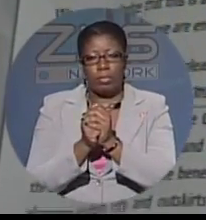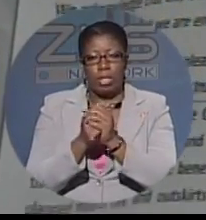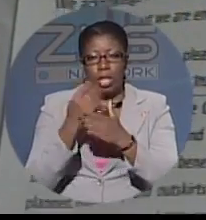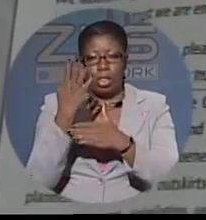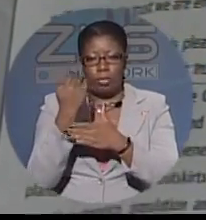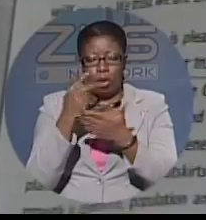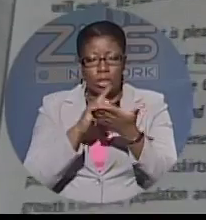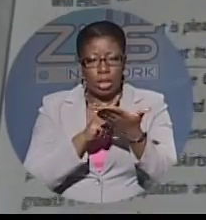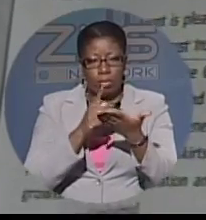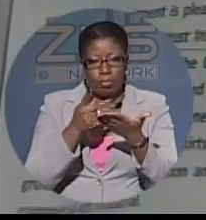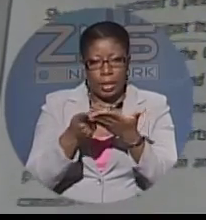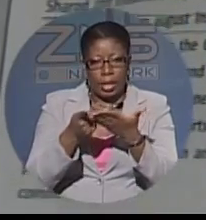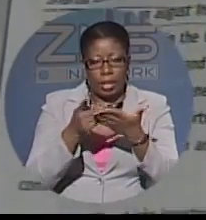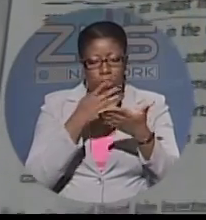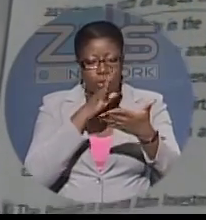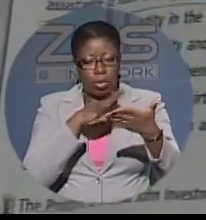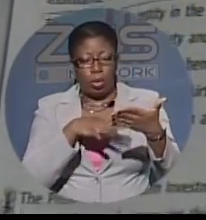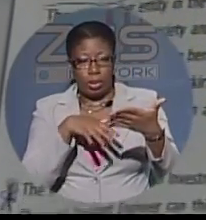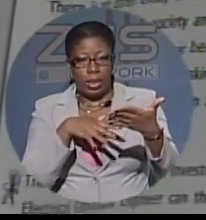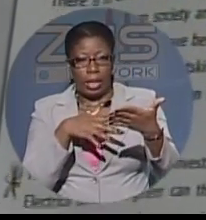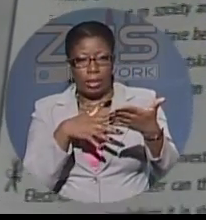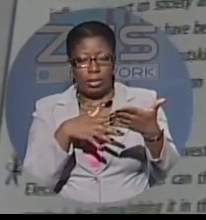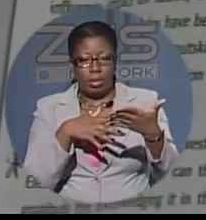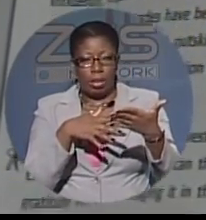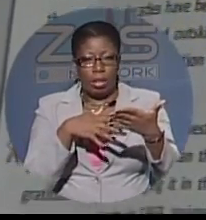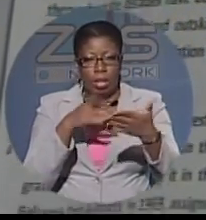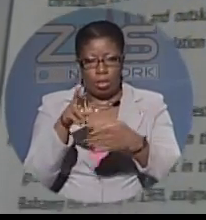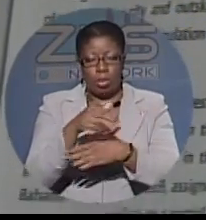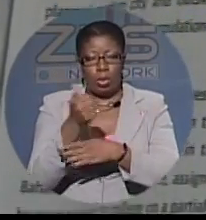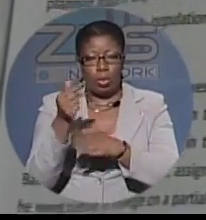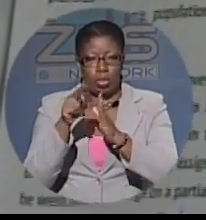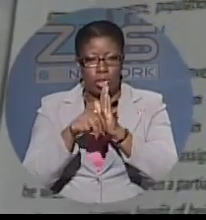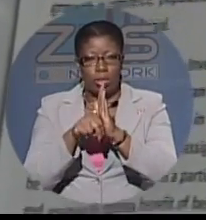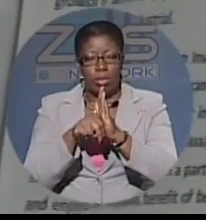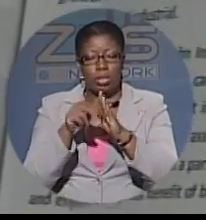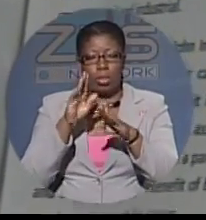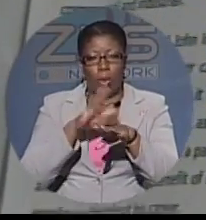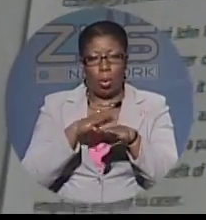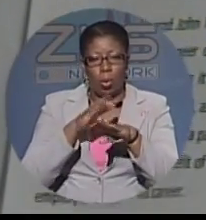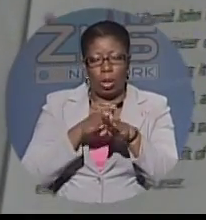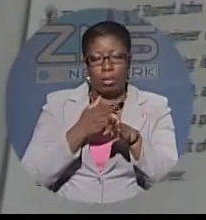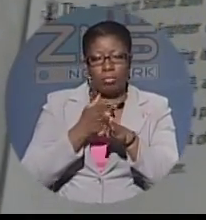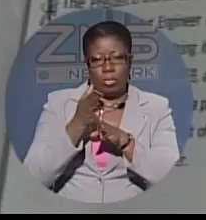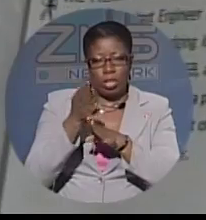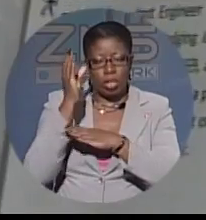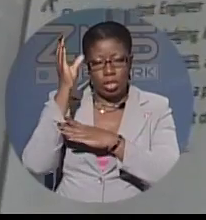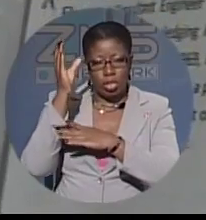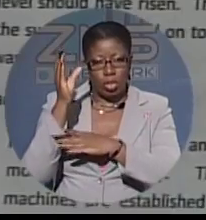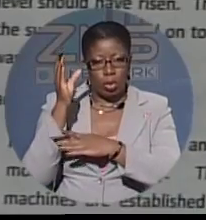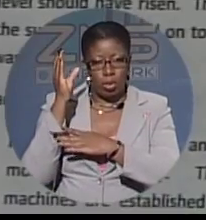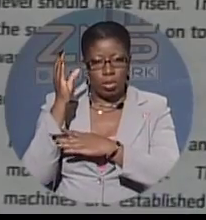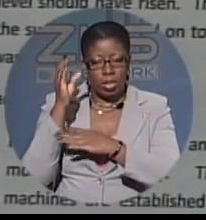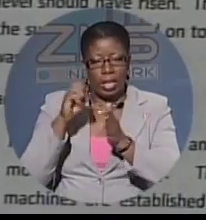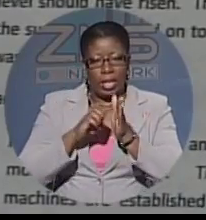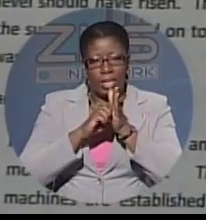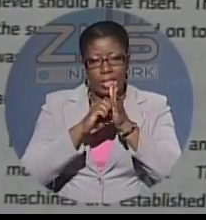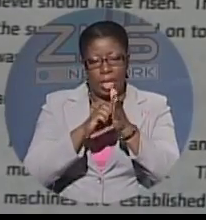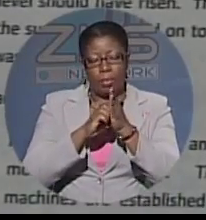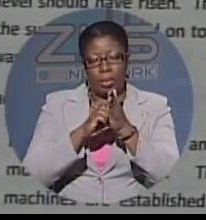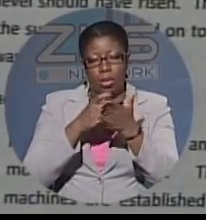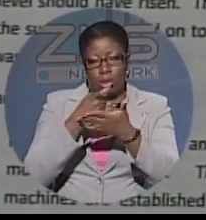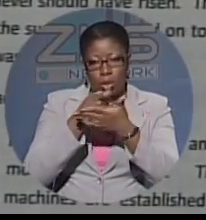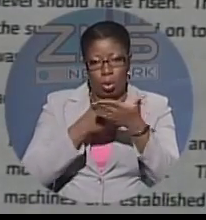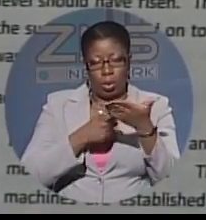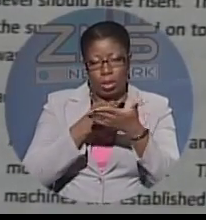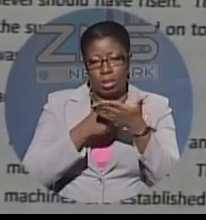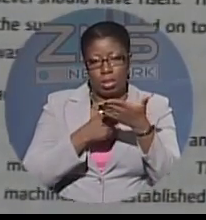14-page document outlines suggestions and solutions on areas of major concern to consumers, such as the pricing of electricity,